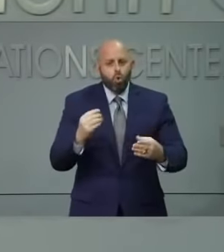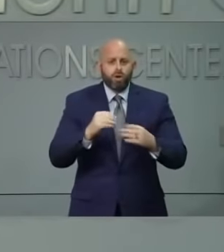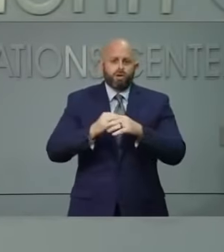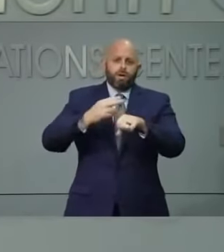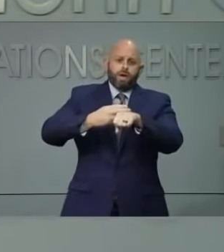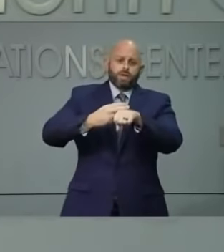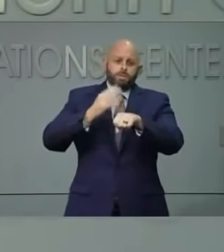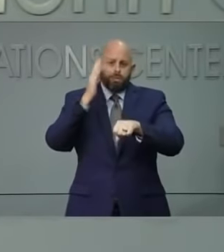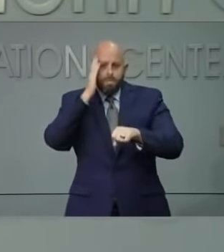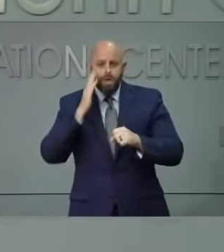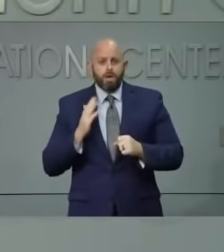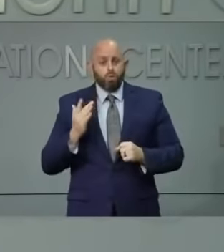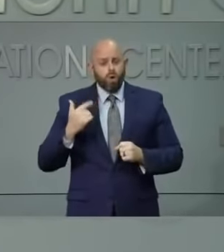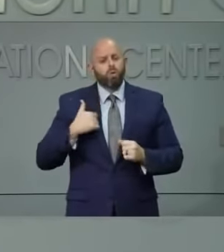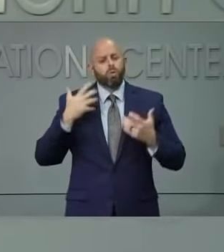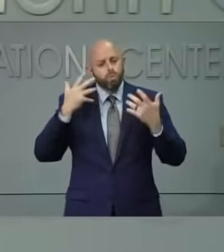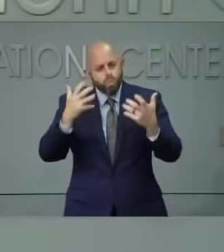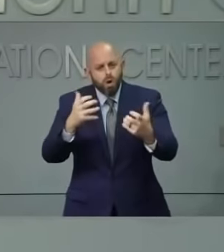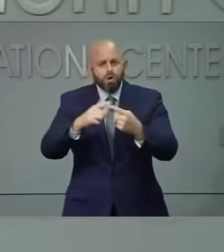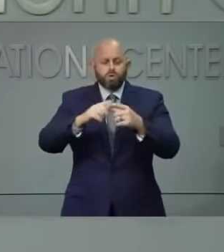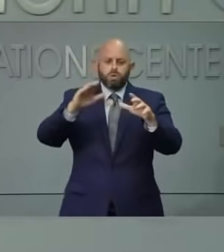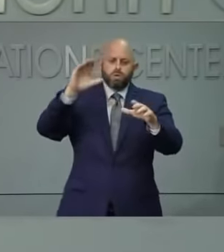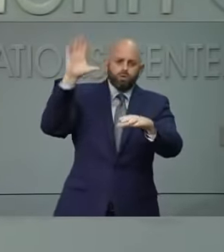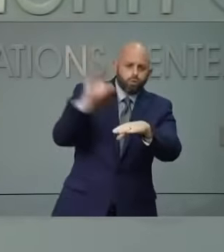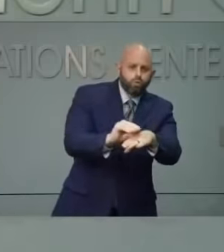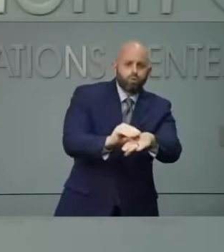order to be able to slow the spread of this virus.